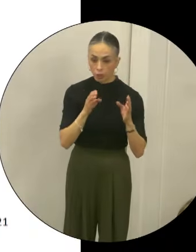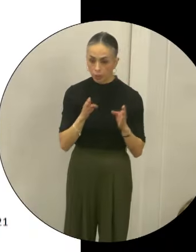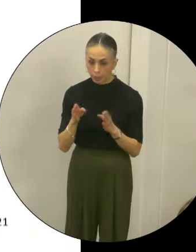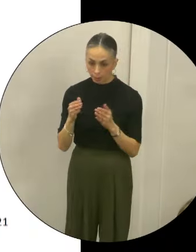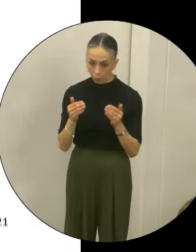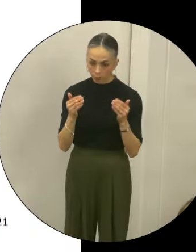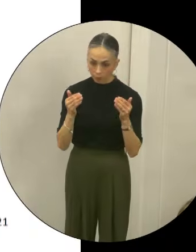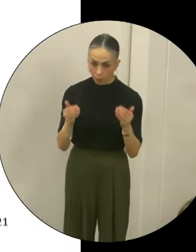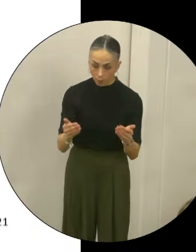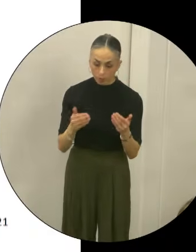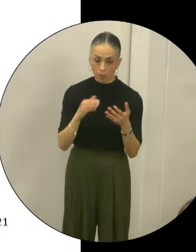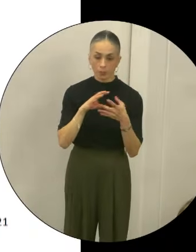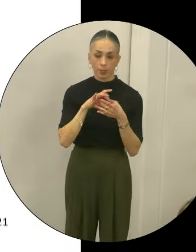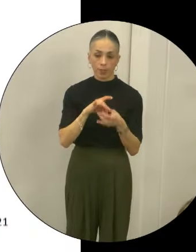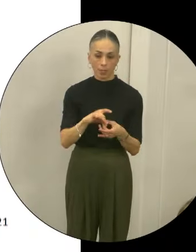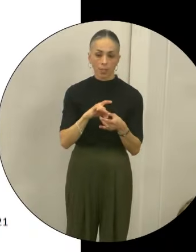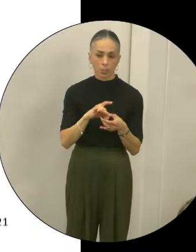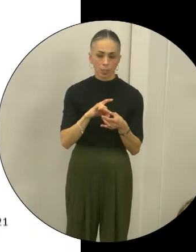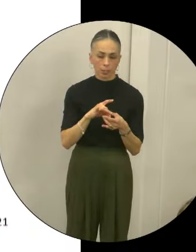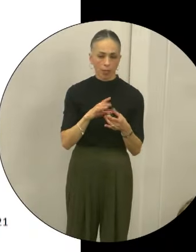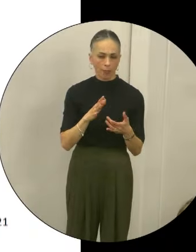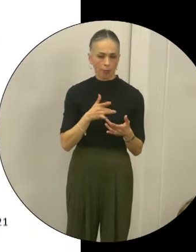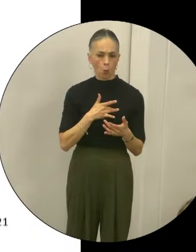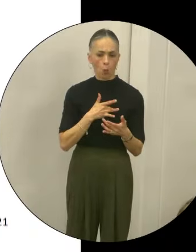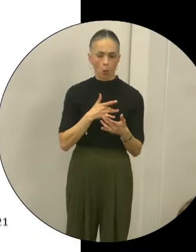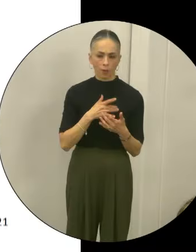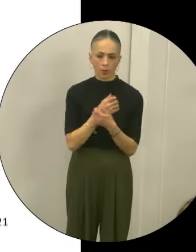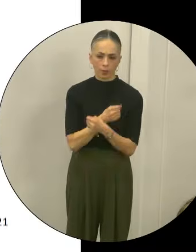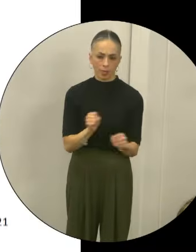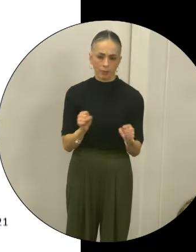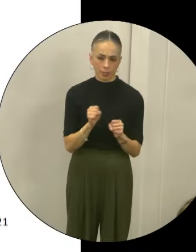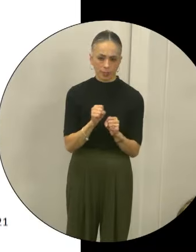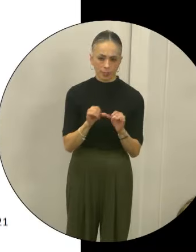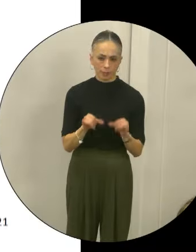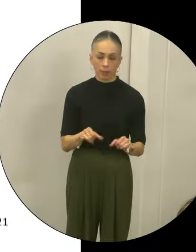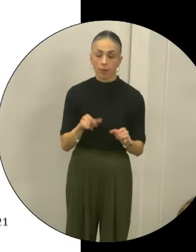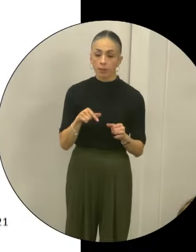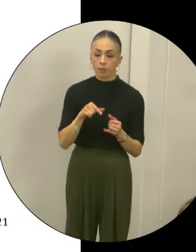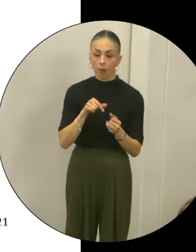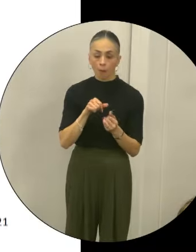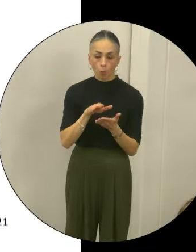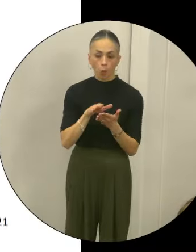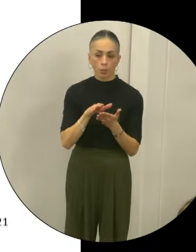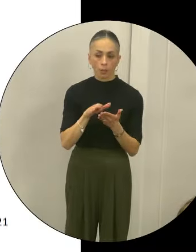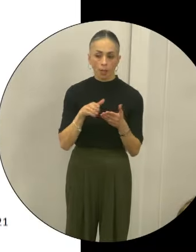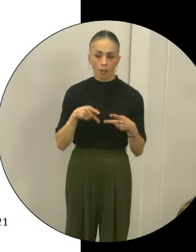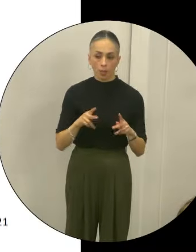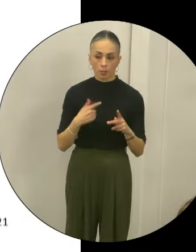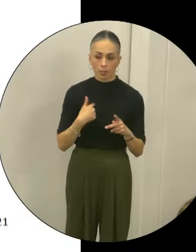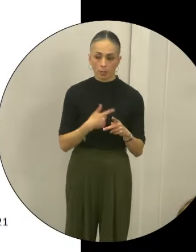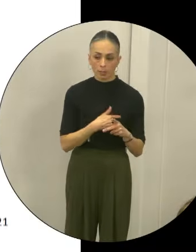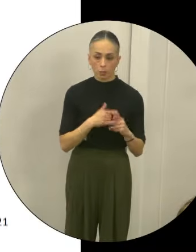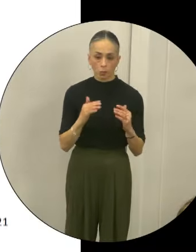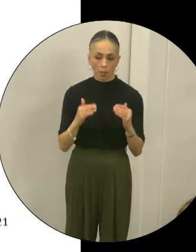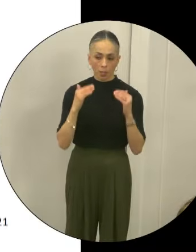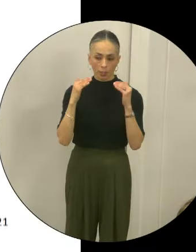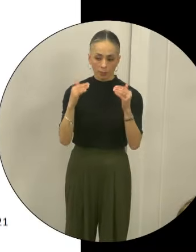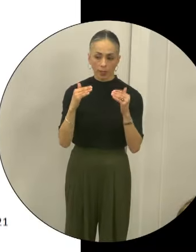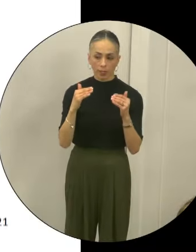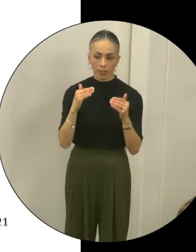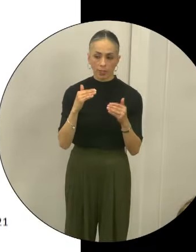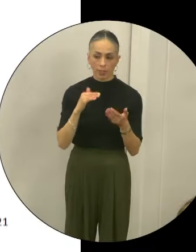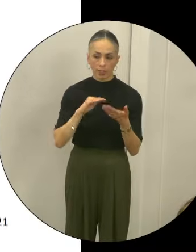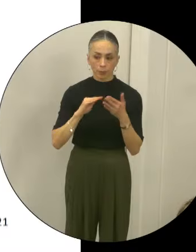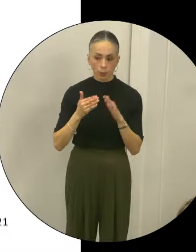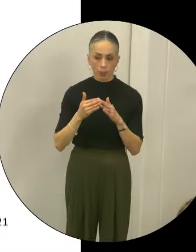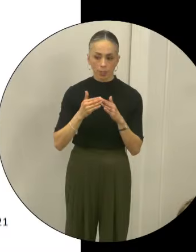human connections at the core of our safety systems. This approach allows us to elevate student, family, and community voices